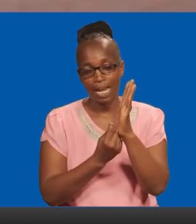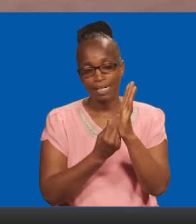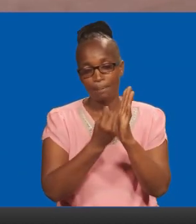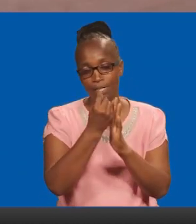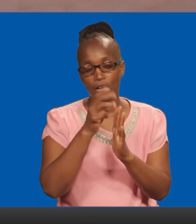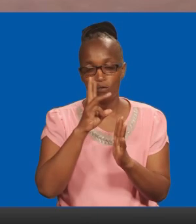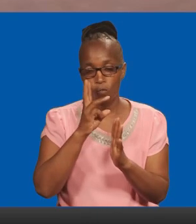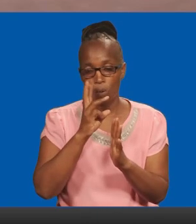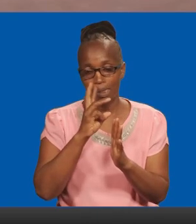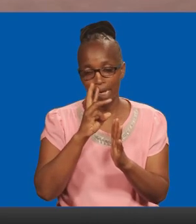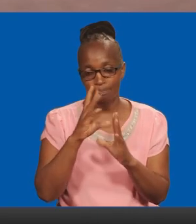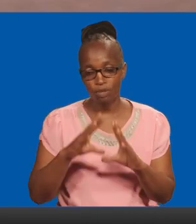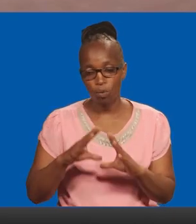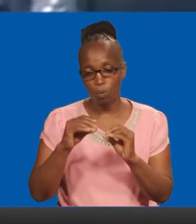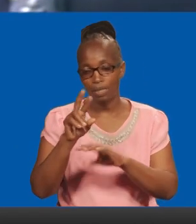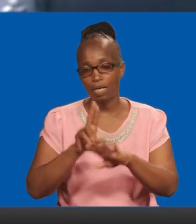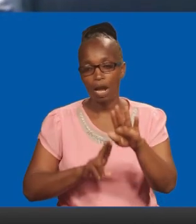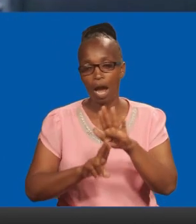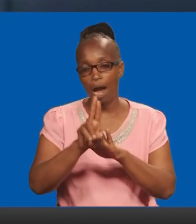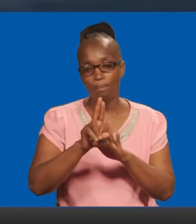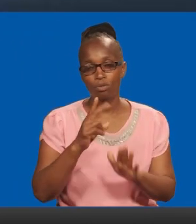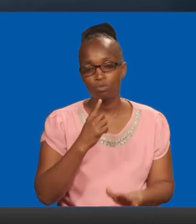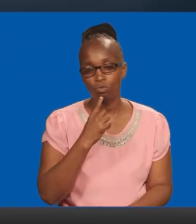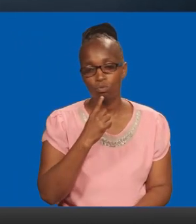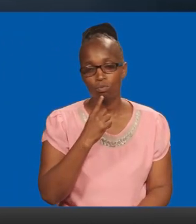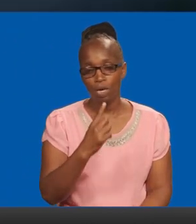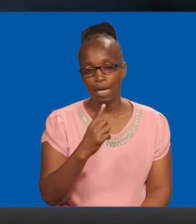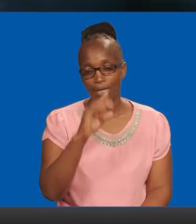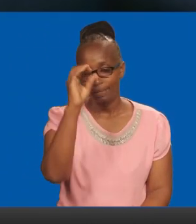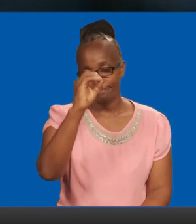the temperature of water exceeding 100 degrees. Antony Mudiani, Undugu TV.